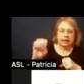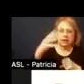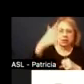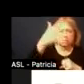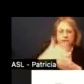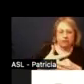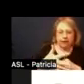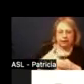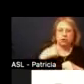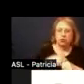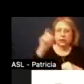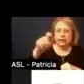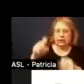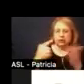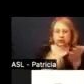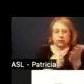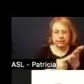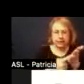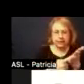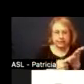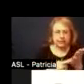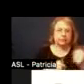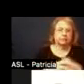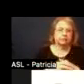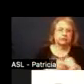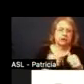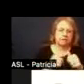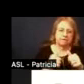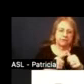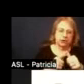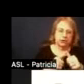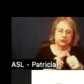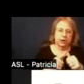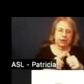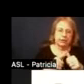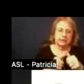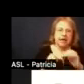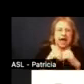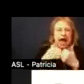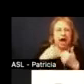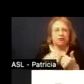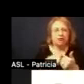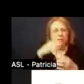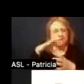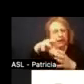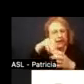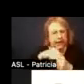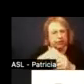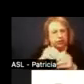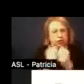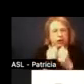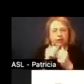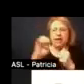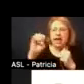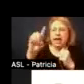in this uh in this template the first was essentially how have we been engaging with our educational